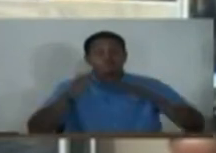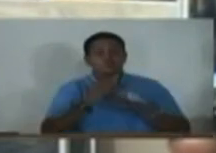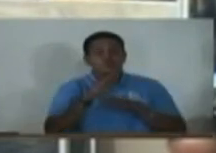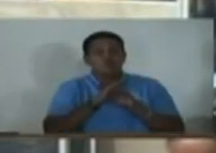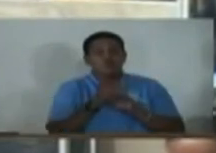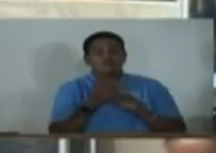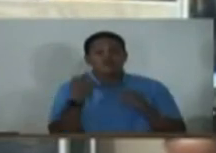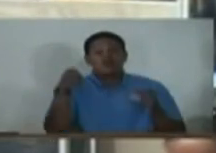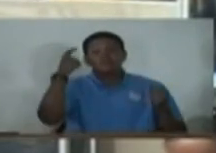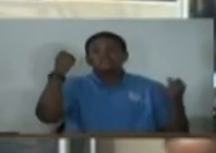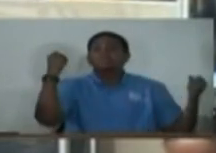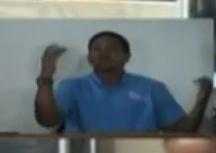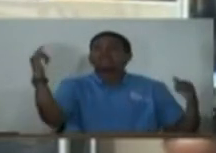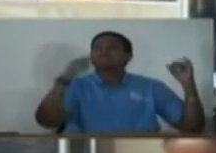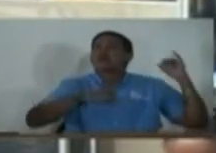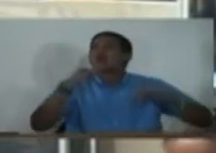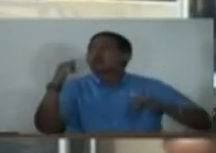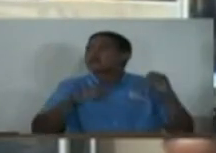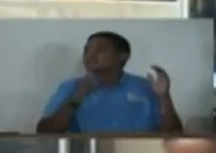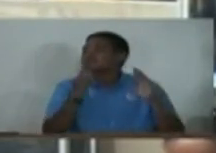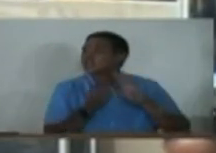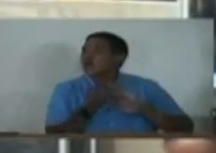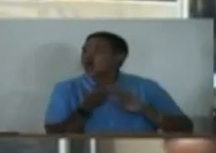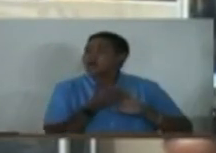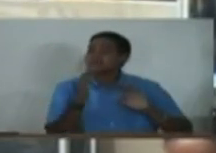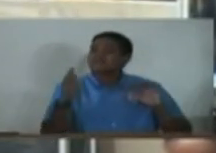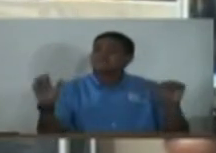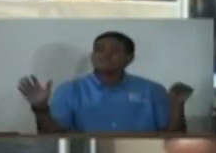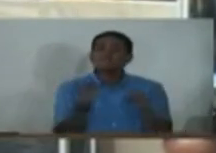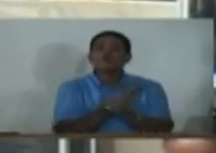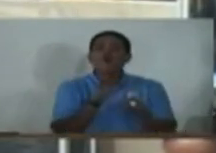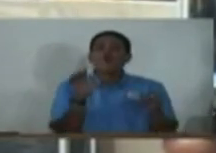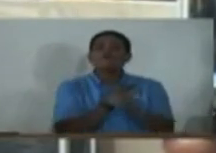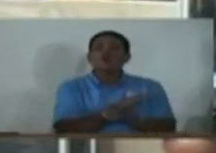flights are operating at capacity.